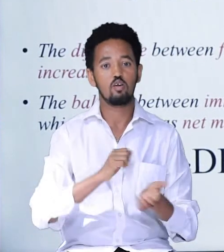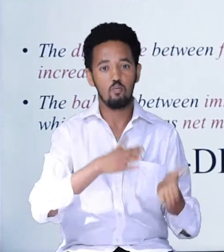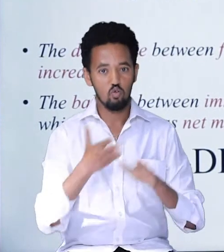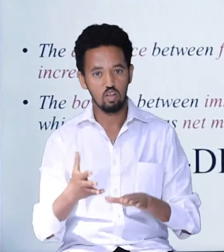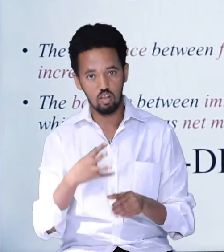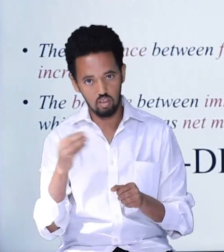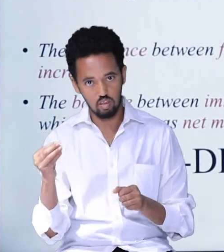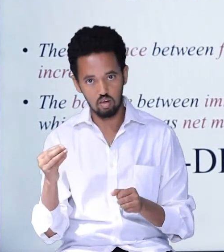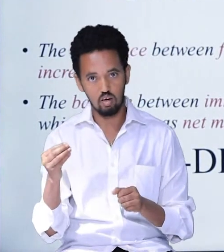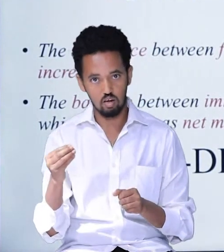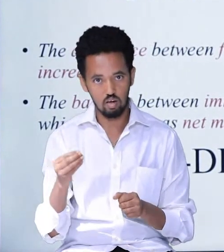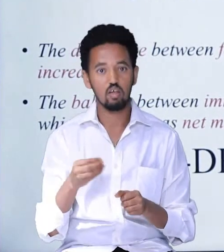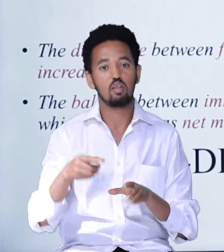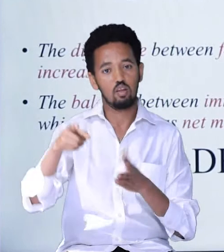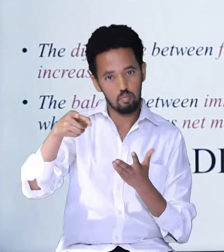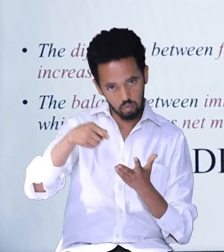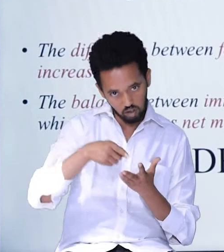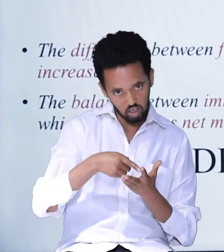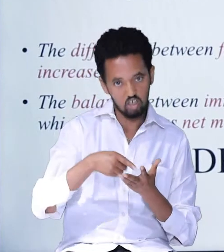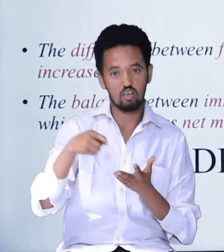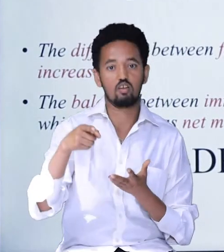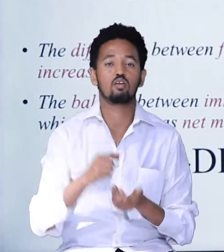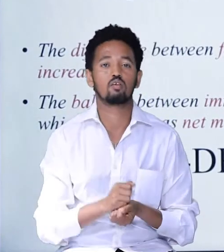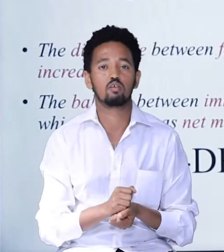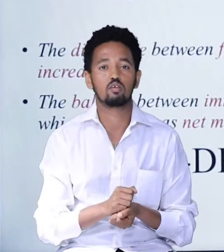mortality, and migration.